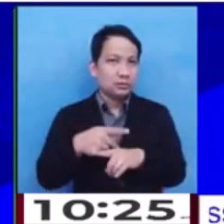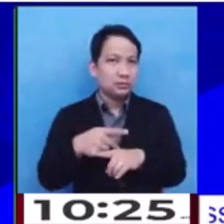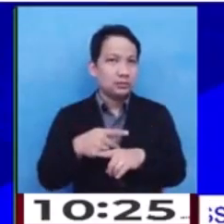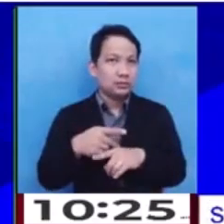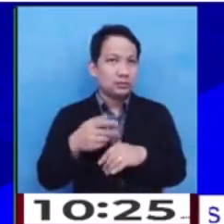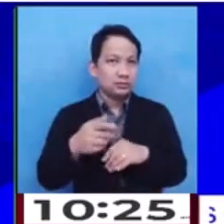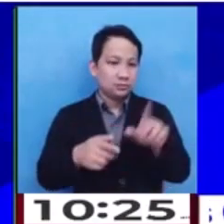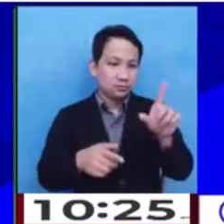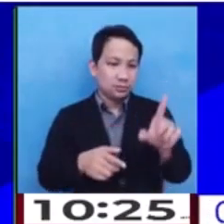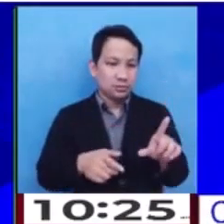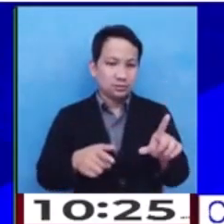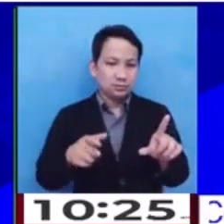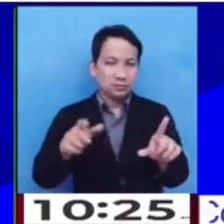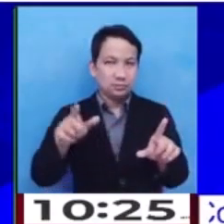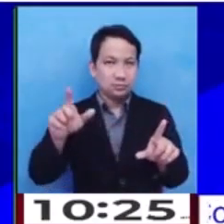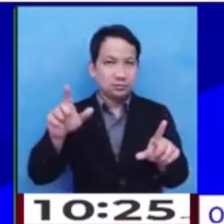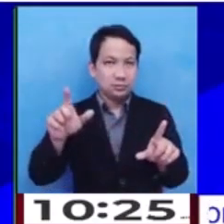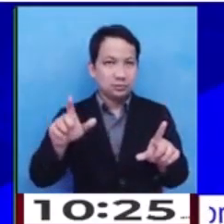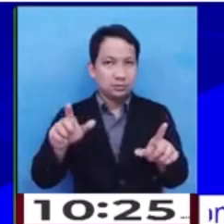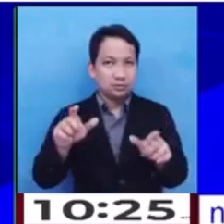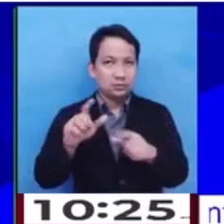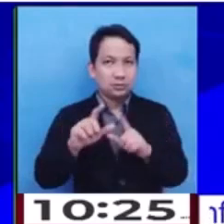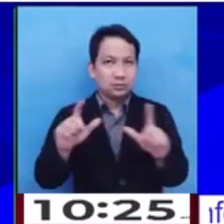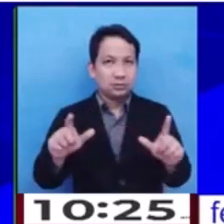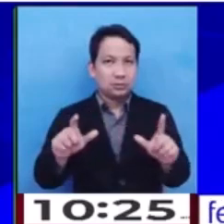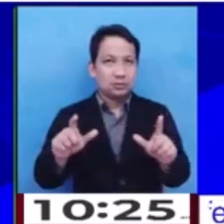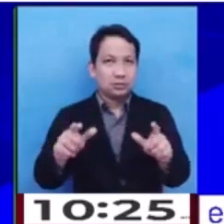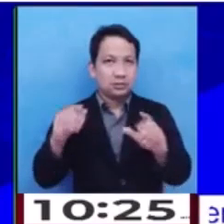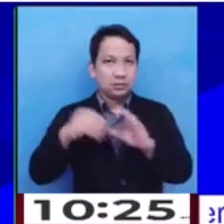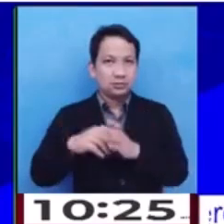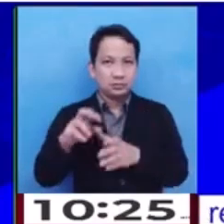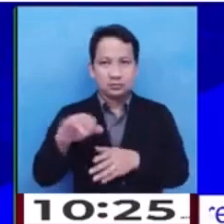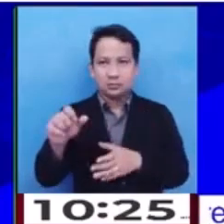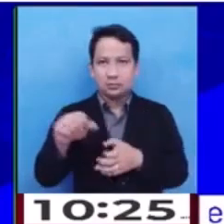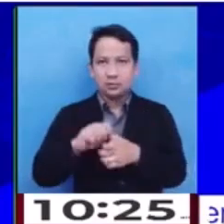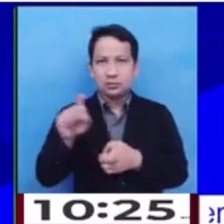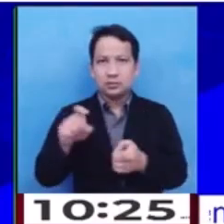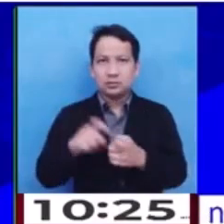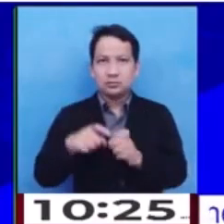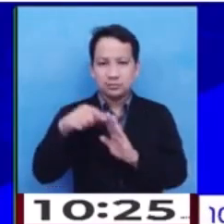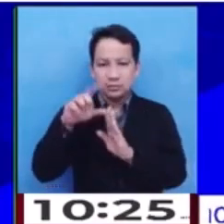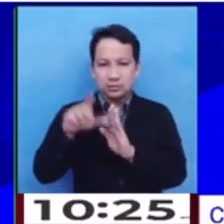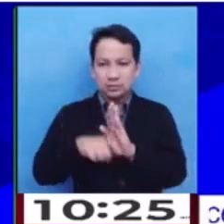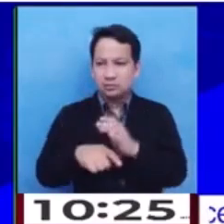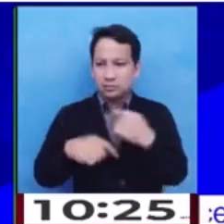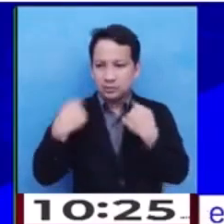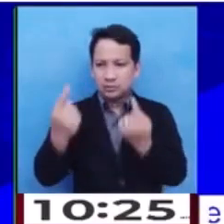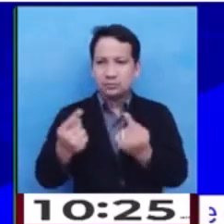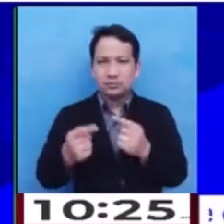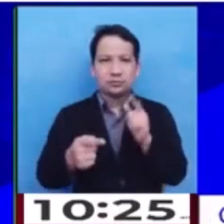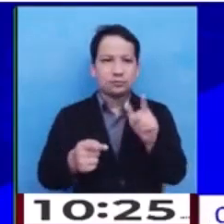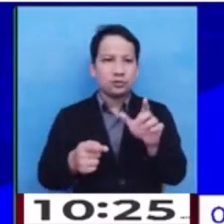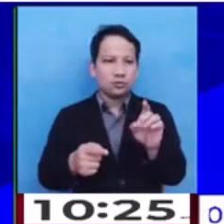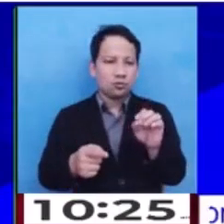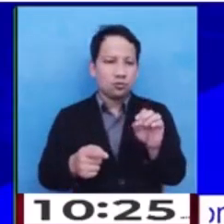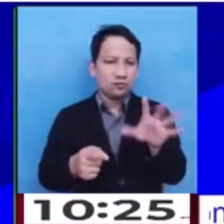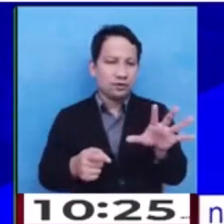level of unemployment, and the underemployment rate was actually at its lowest since 2005, no?